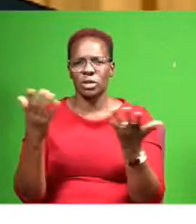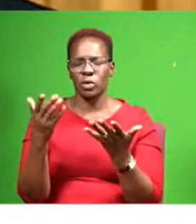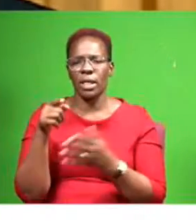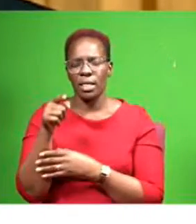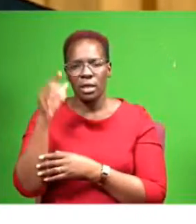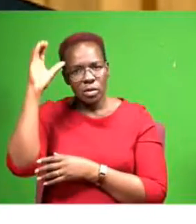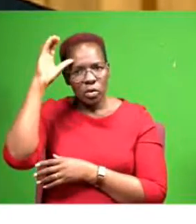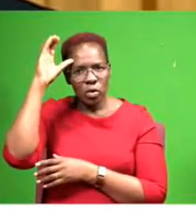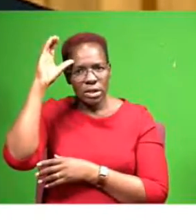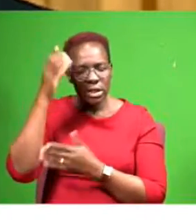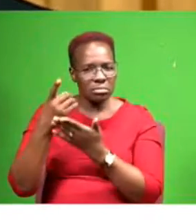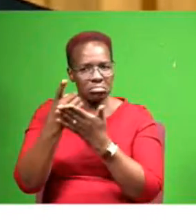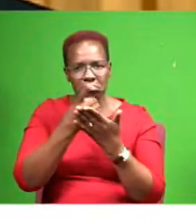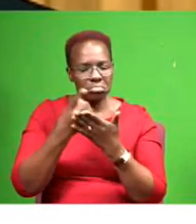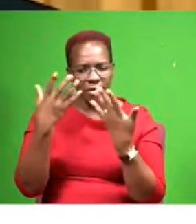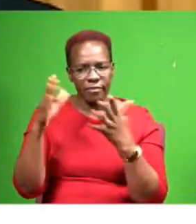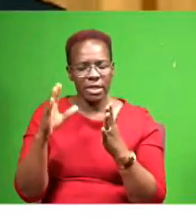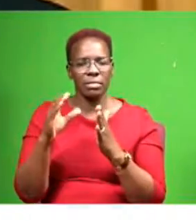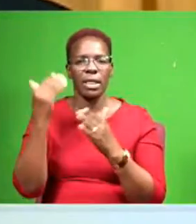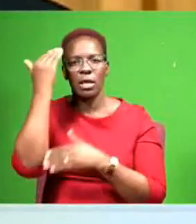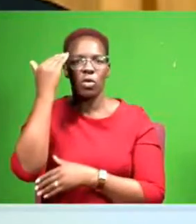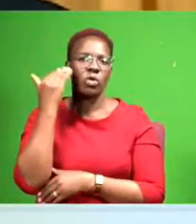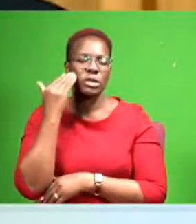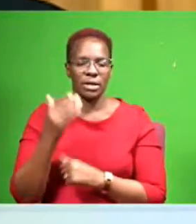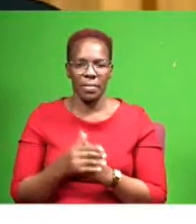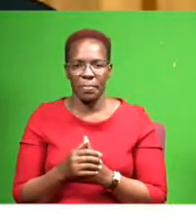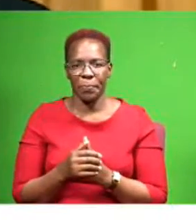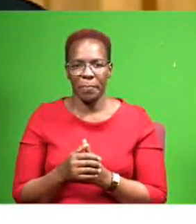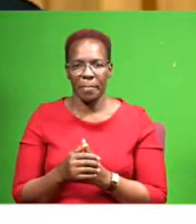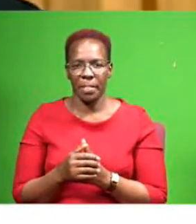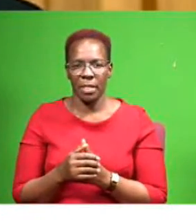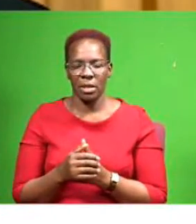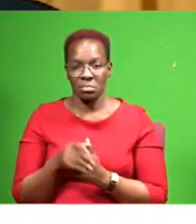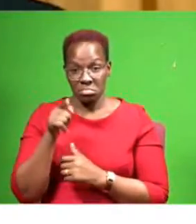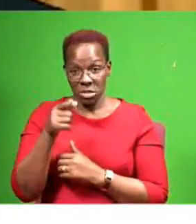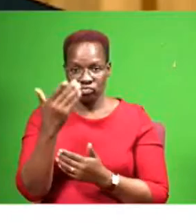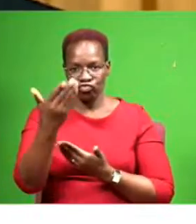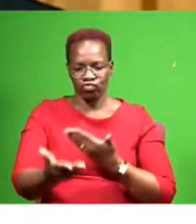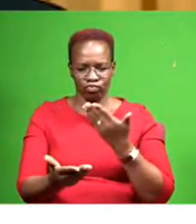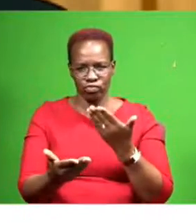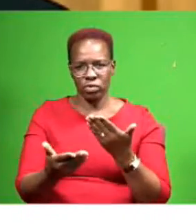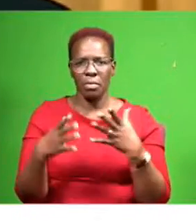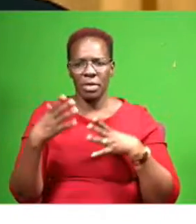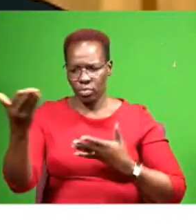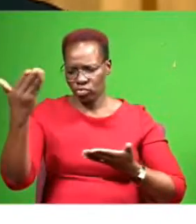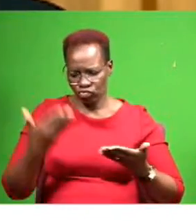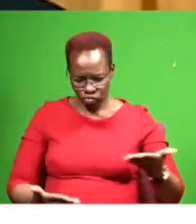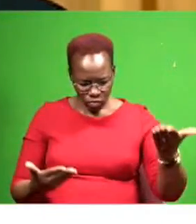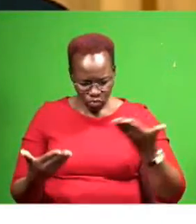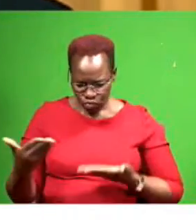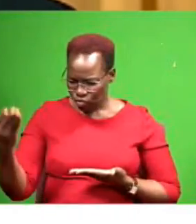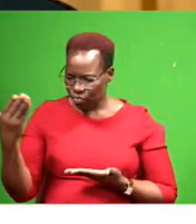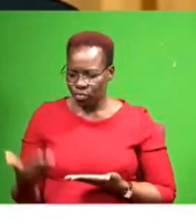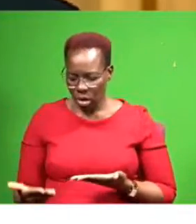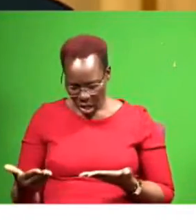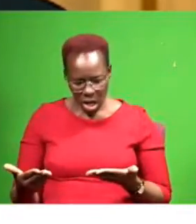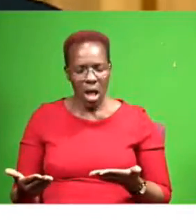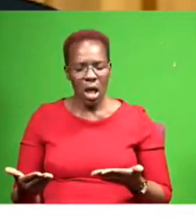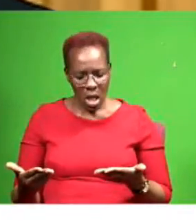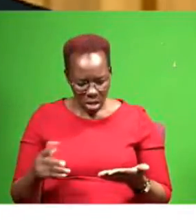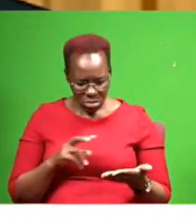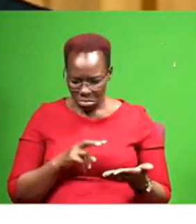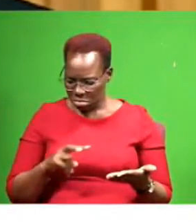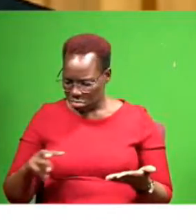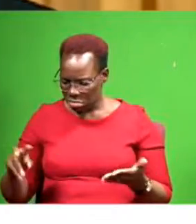concept was discussed by the courts. And from the submissions that were made before us, it is clear that the issue of